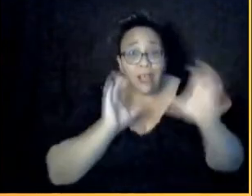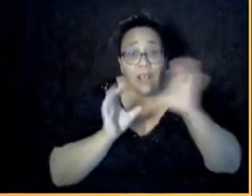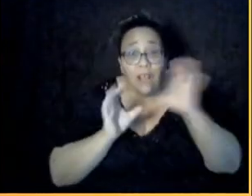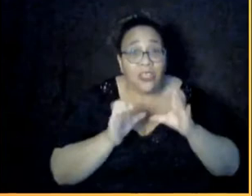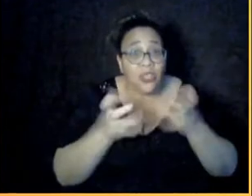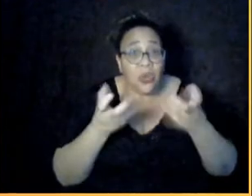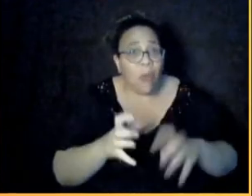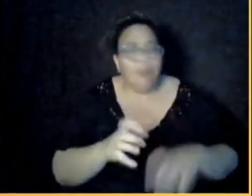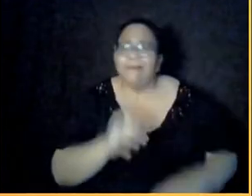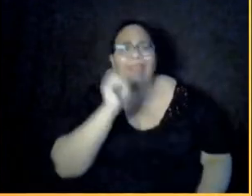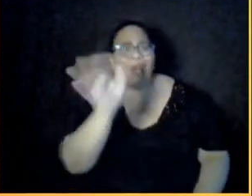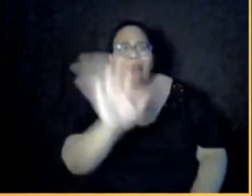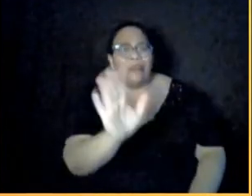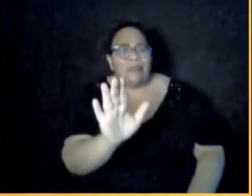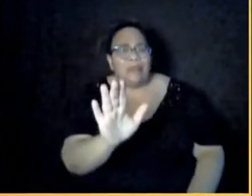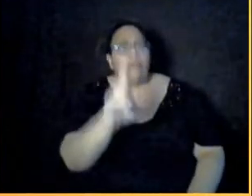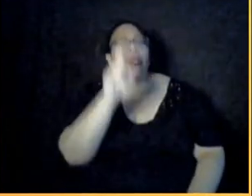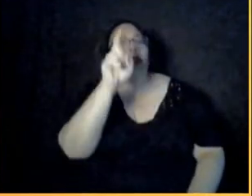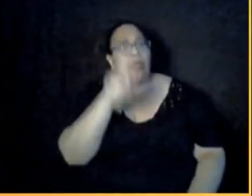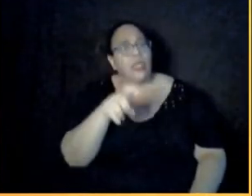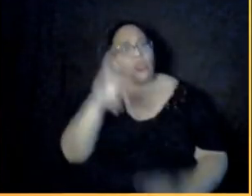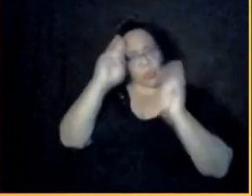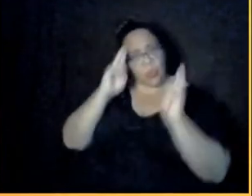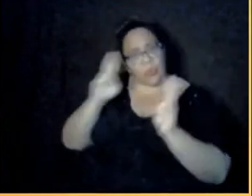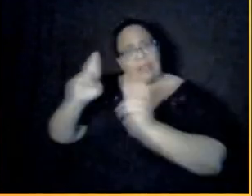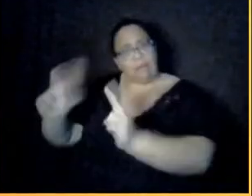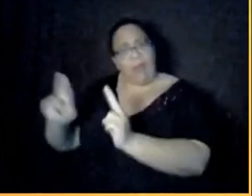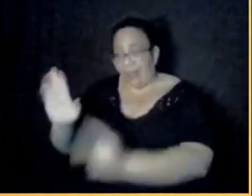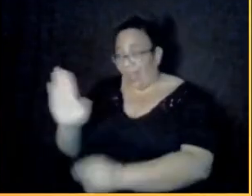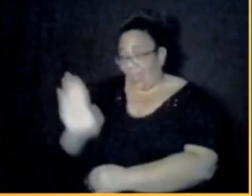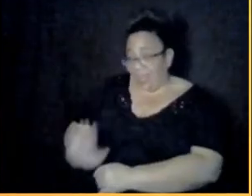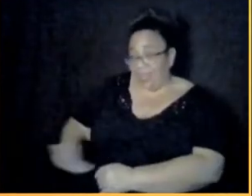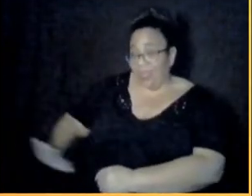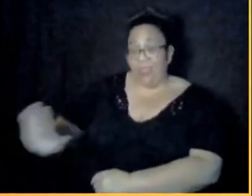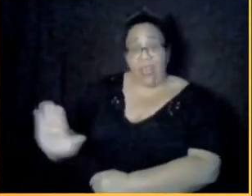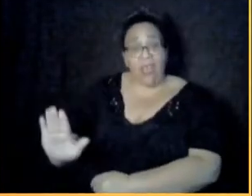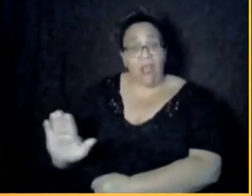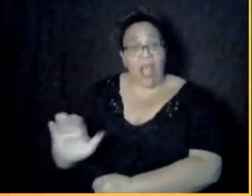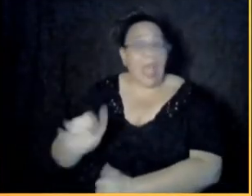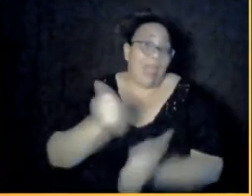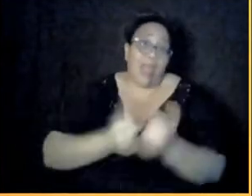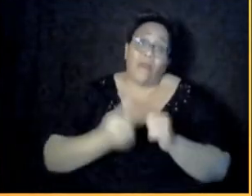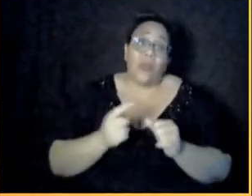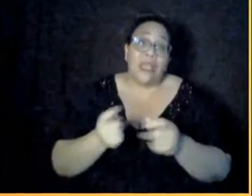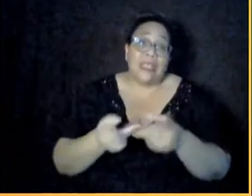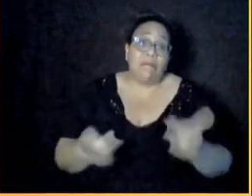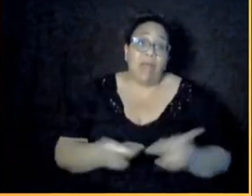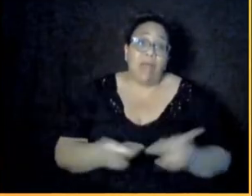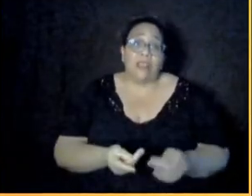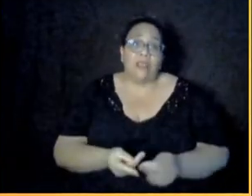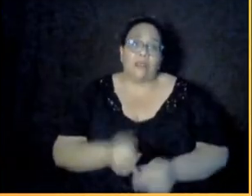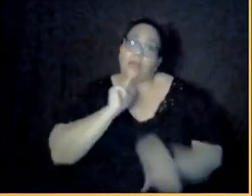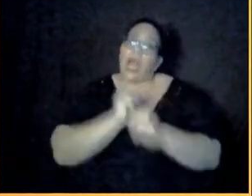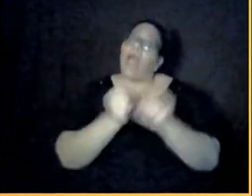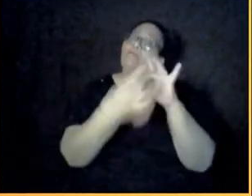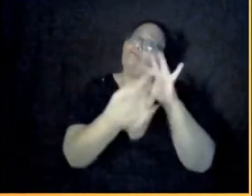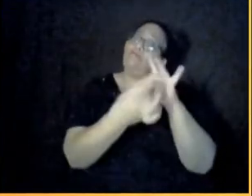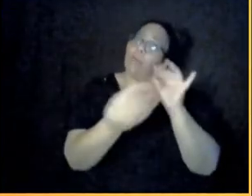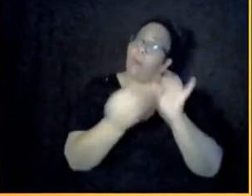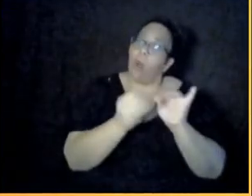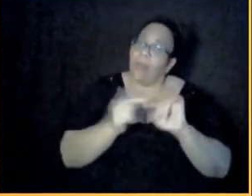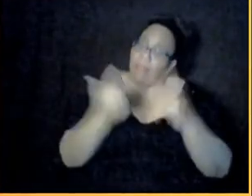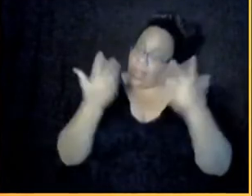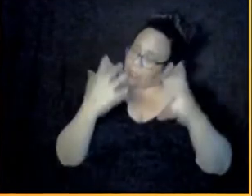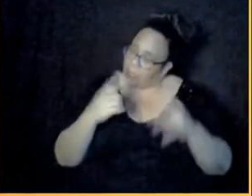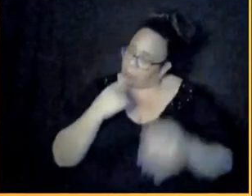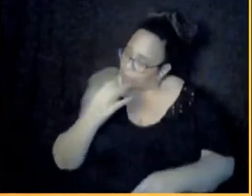guess what? You do have to respect people's space, and that's what I have to say. Like, I could say a lot more, but